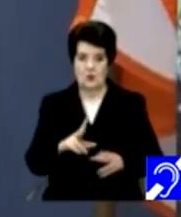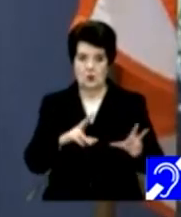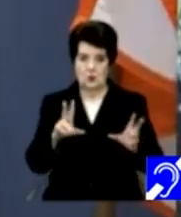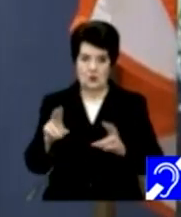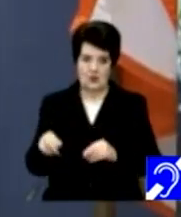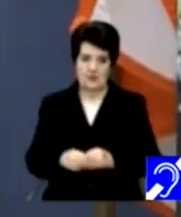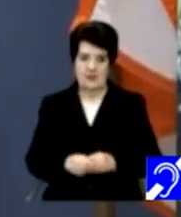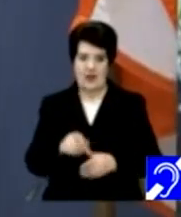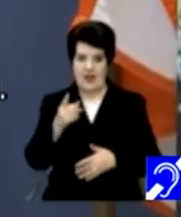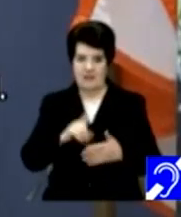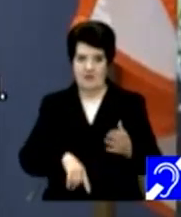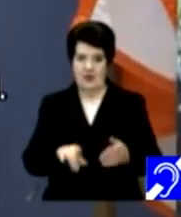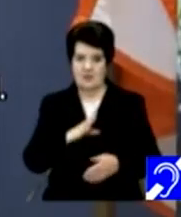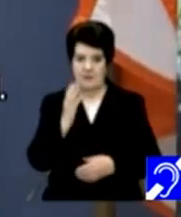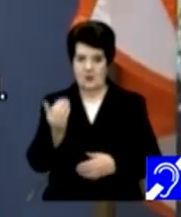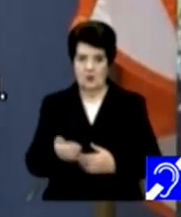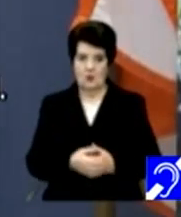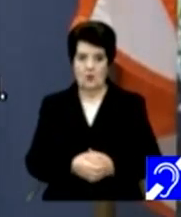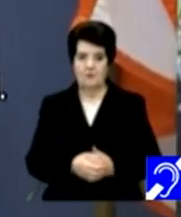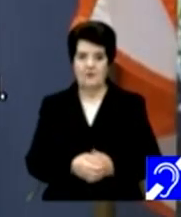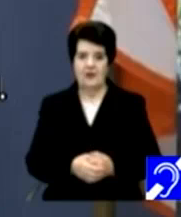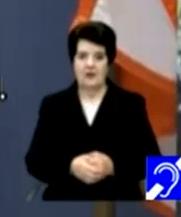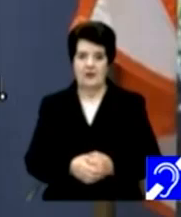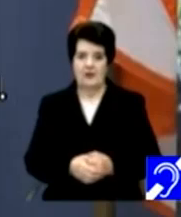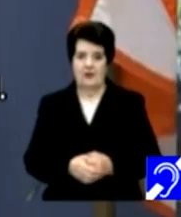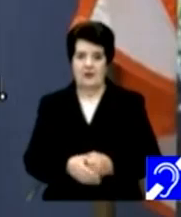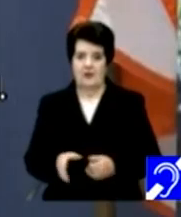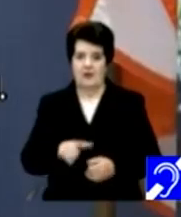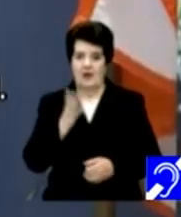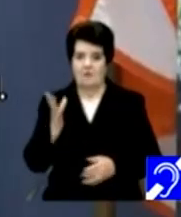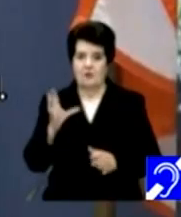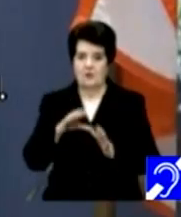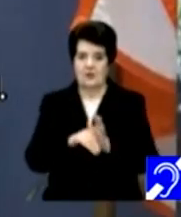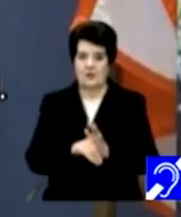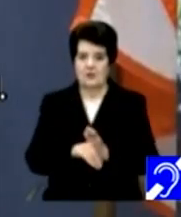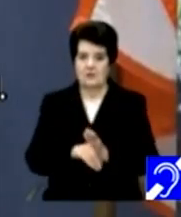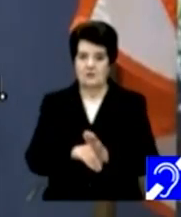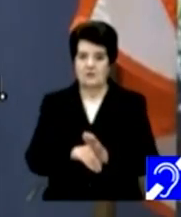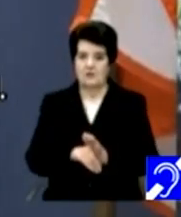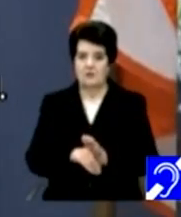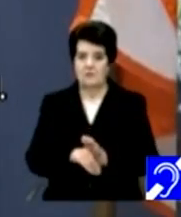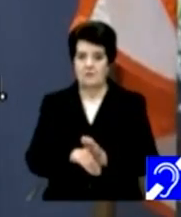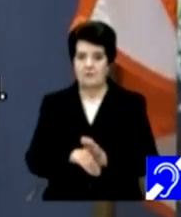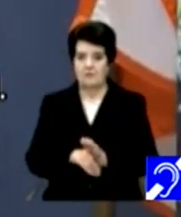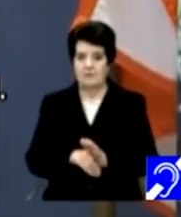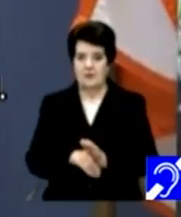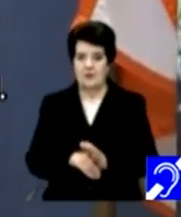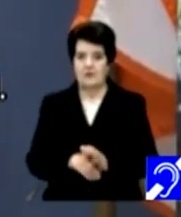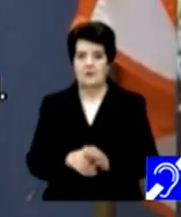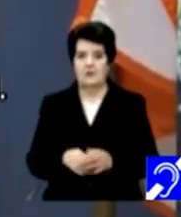of cooperation between European Investment Bank and technical assistance from the EU. With real